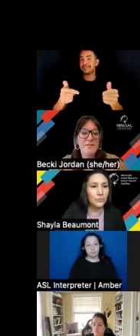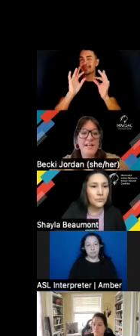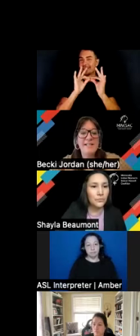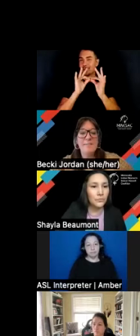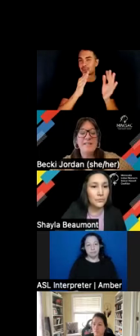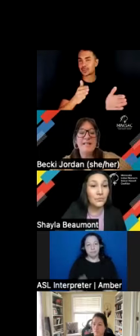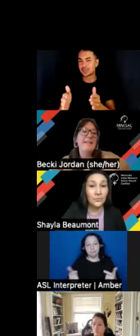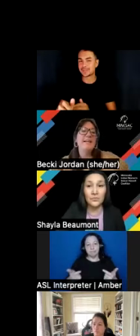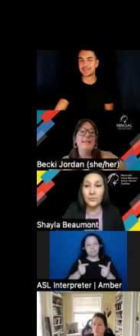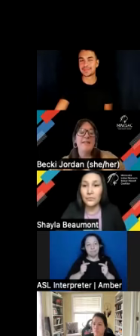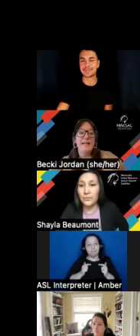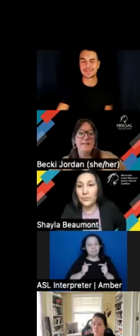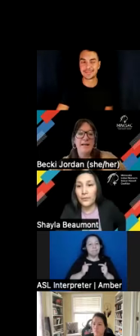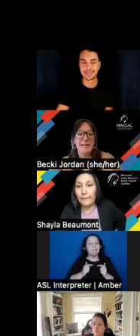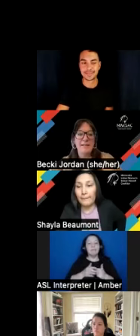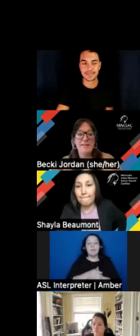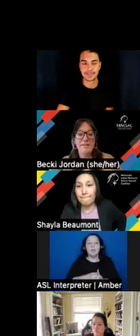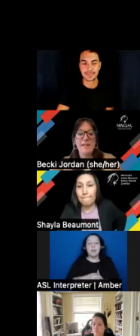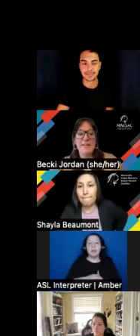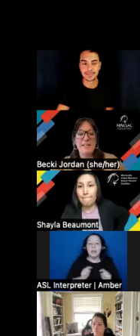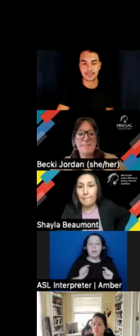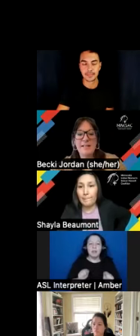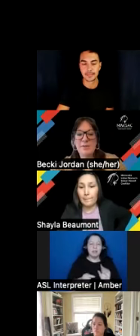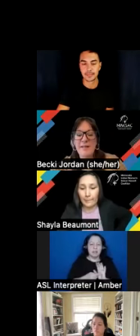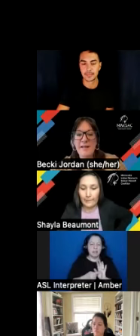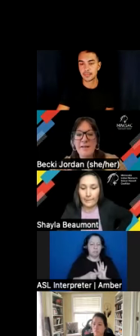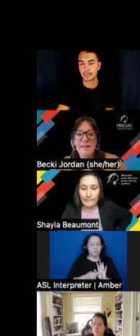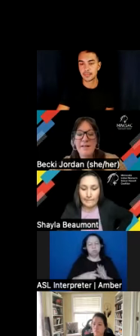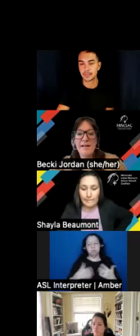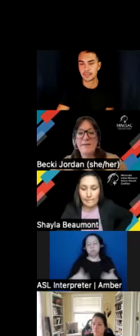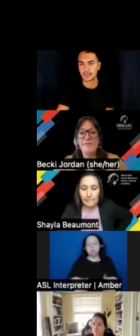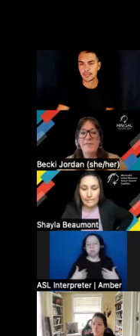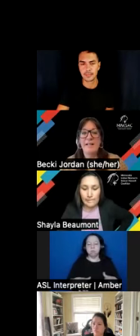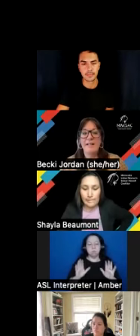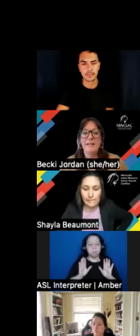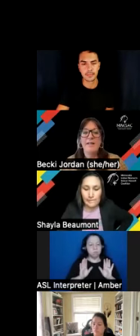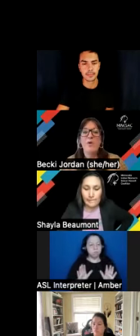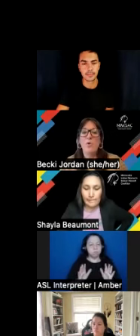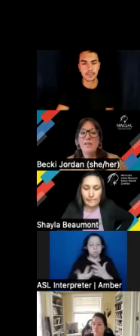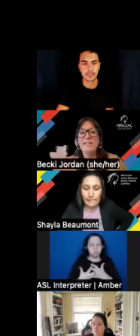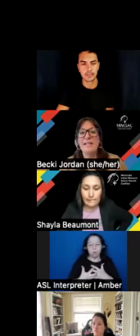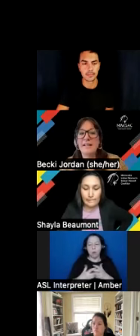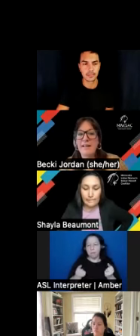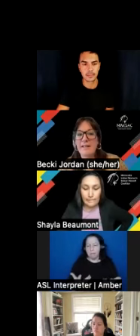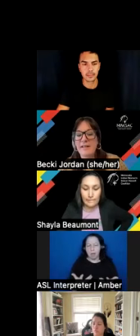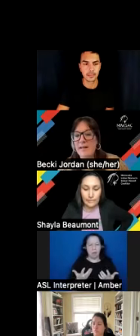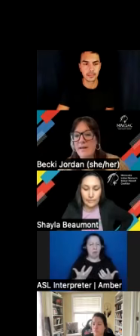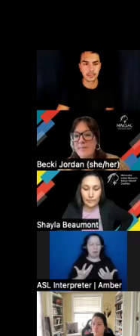These are great examples. And I think I mean, so many of these speak to that kind of like that